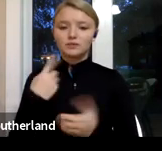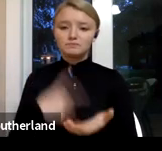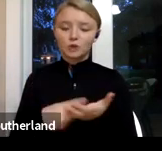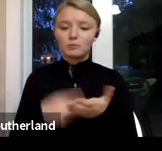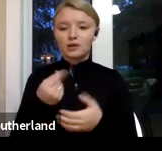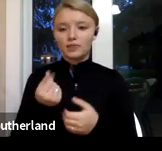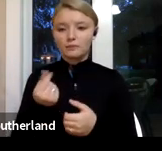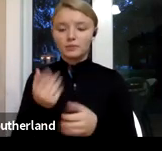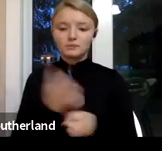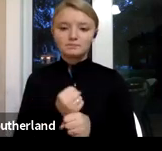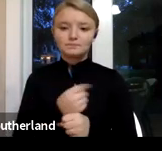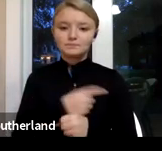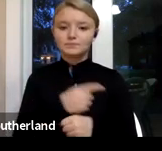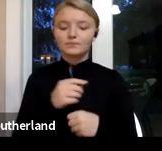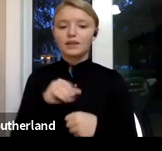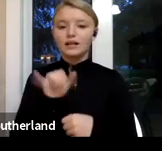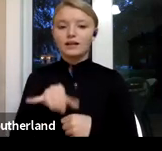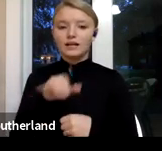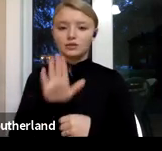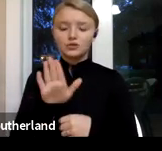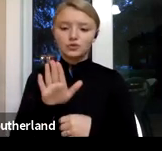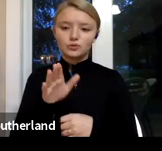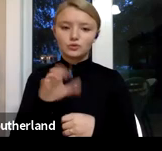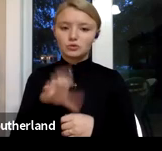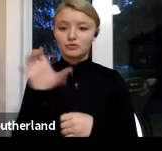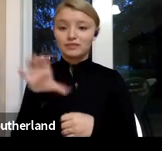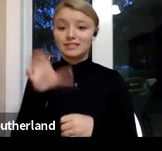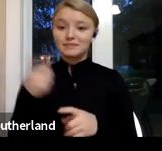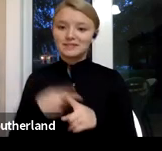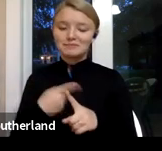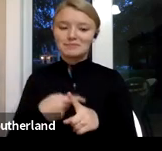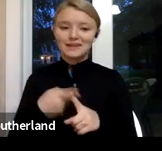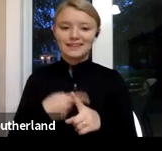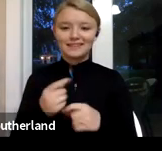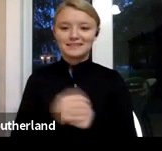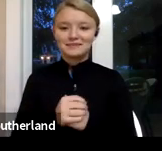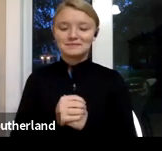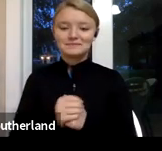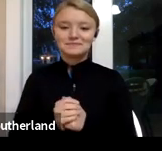briefly, that's your every Christmas month, every Christmas.